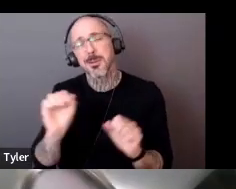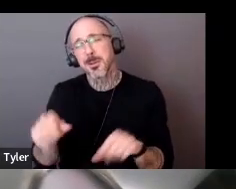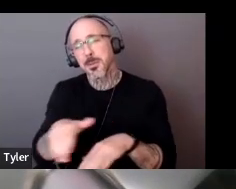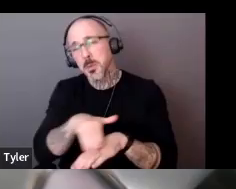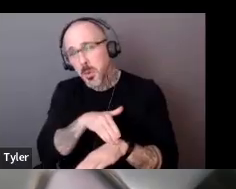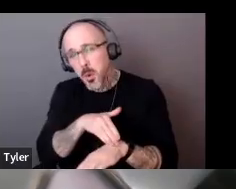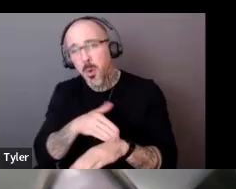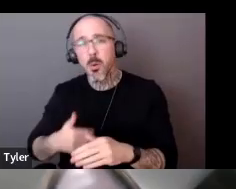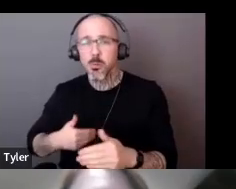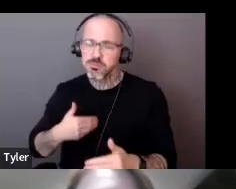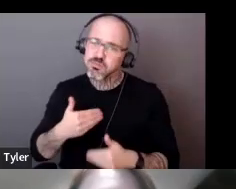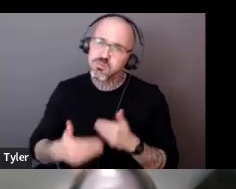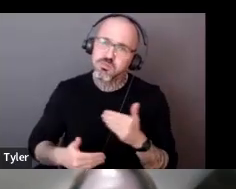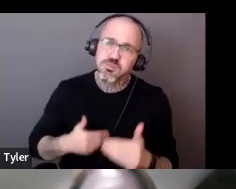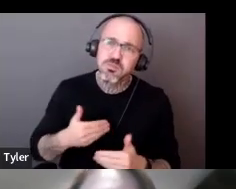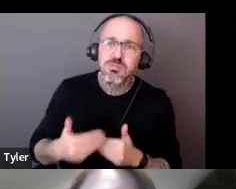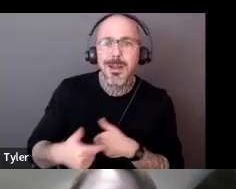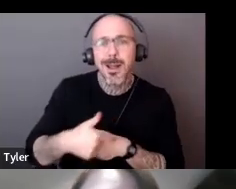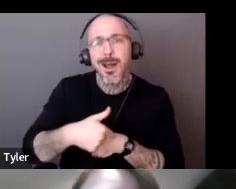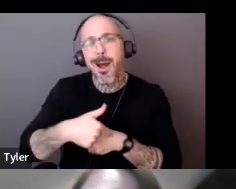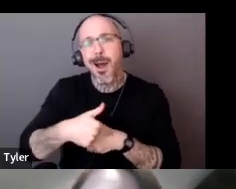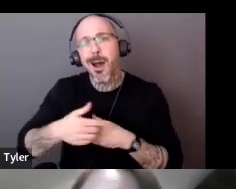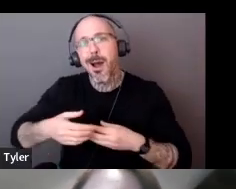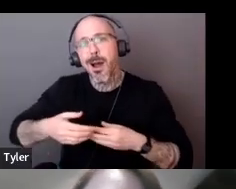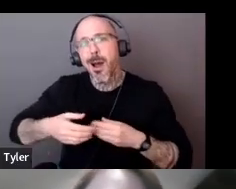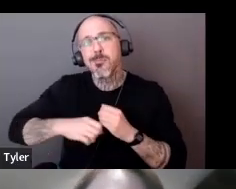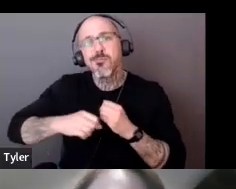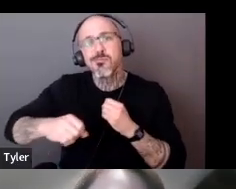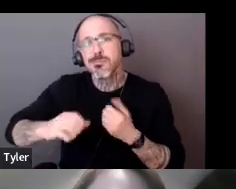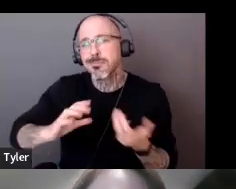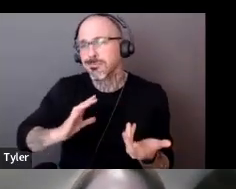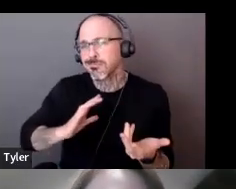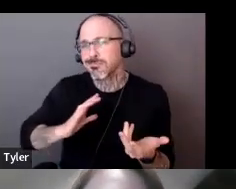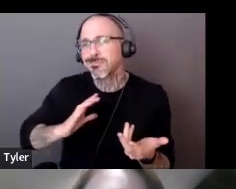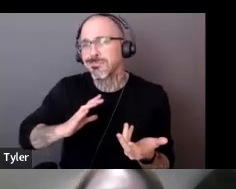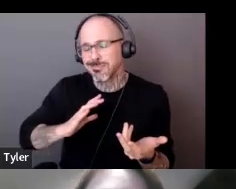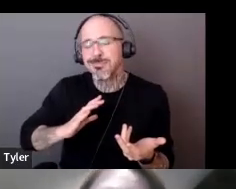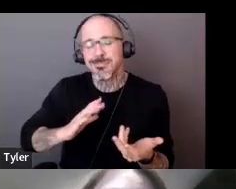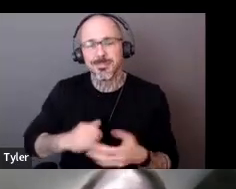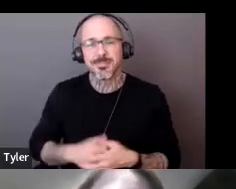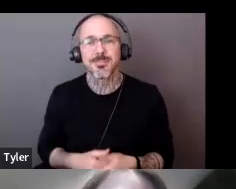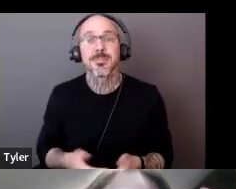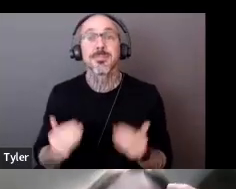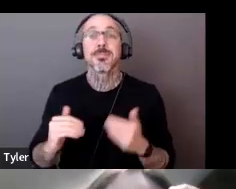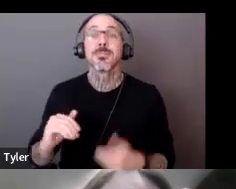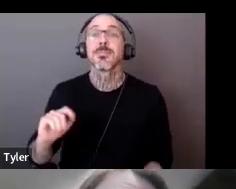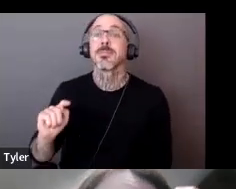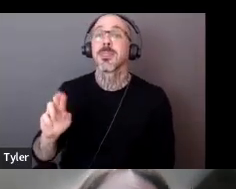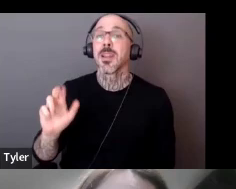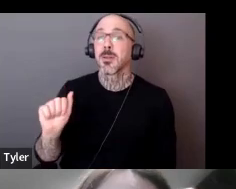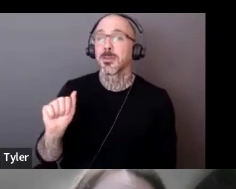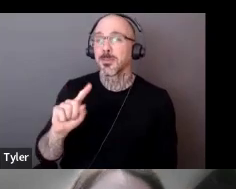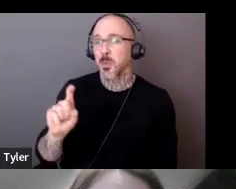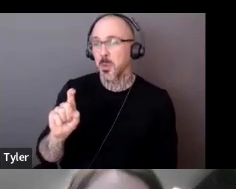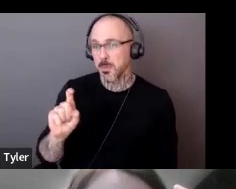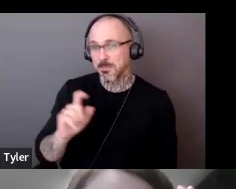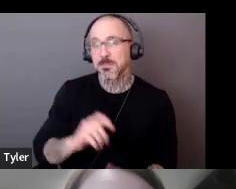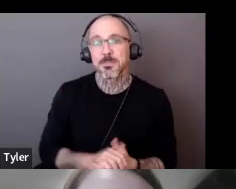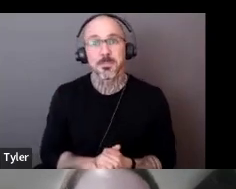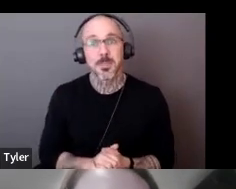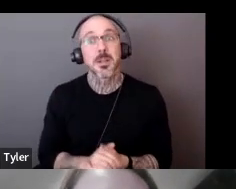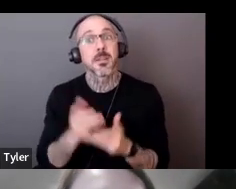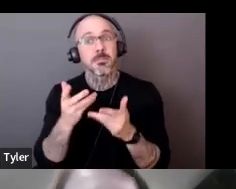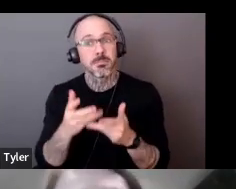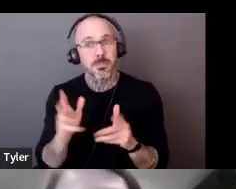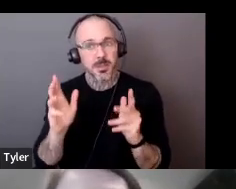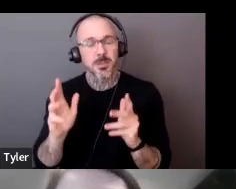I appreciate that. Okay, Tara, this question is for you, and then we're going to end our panel